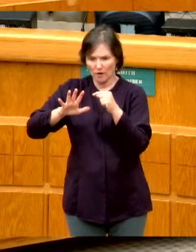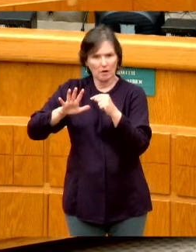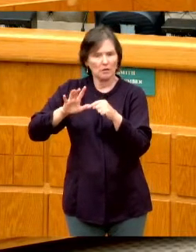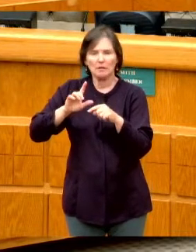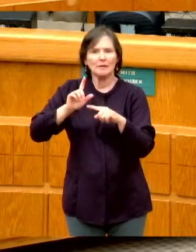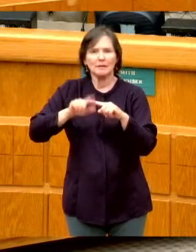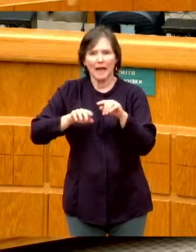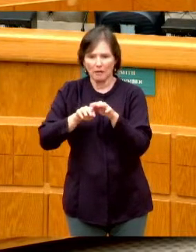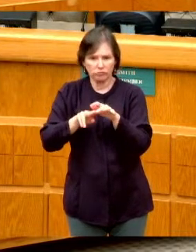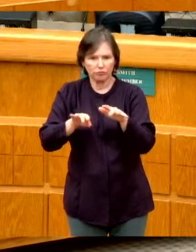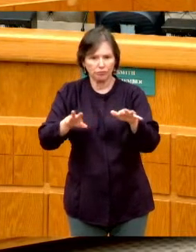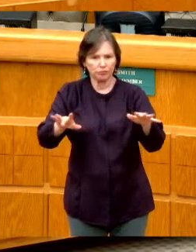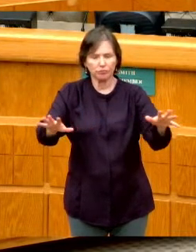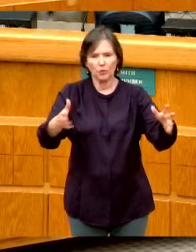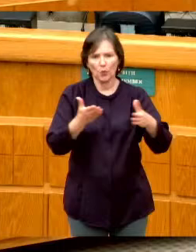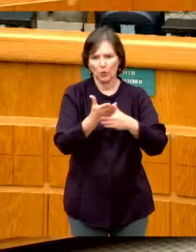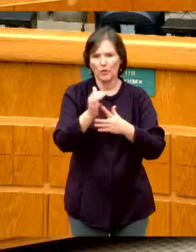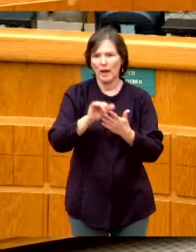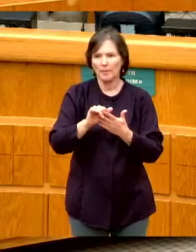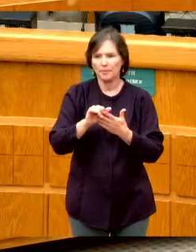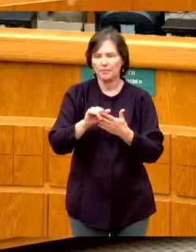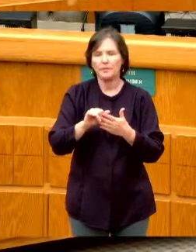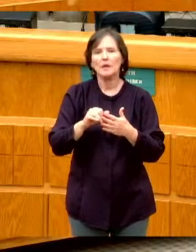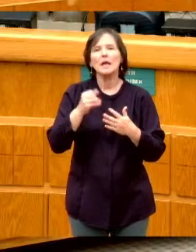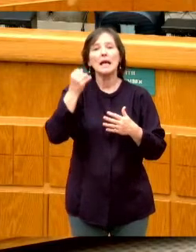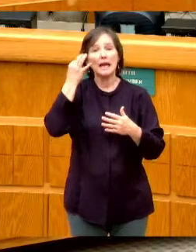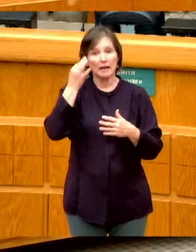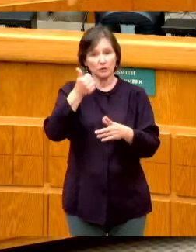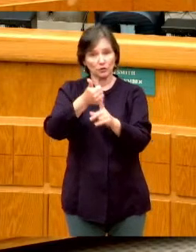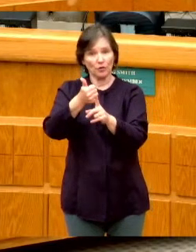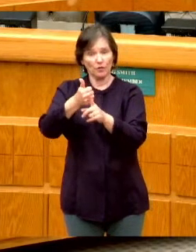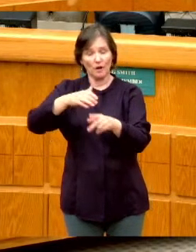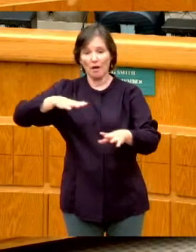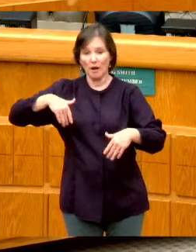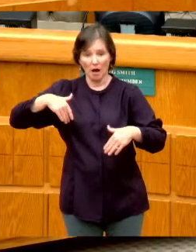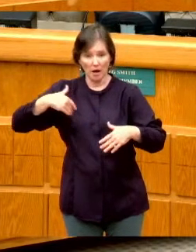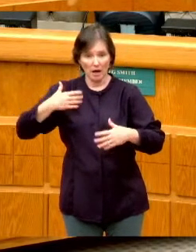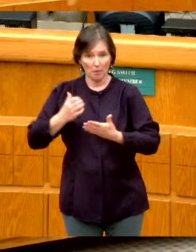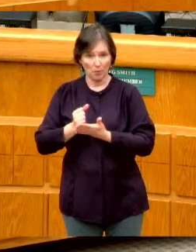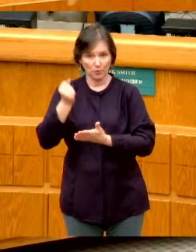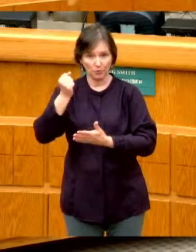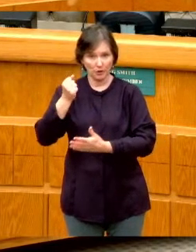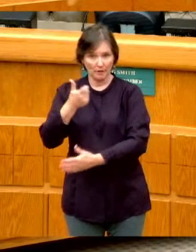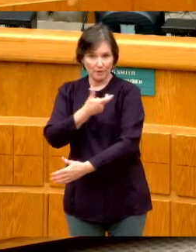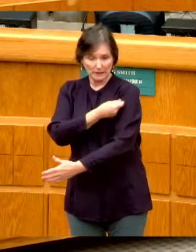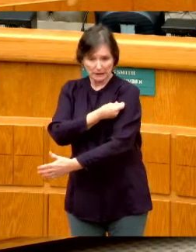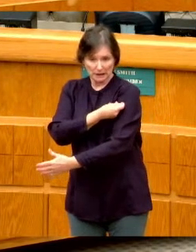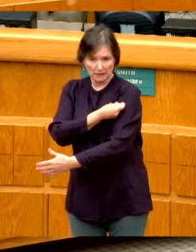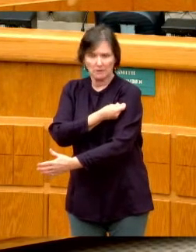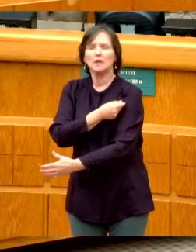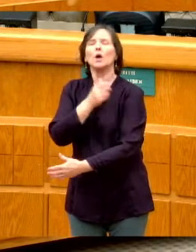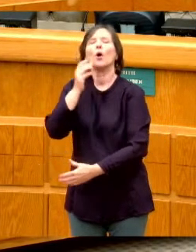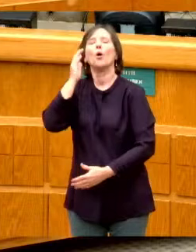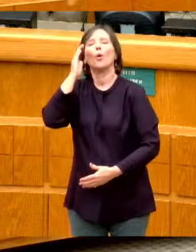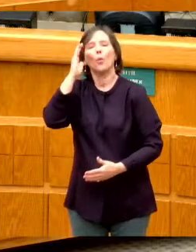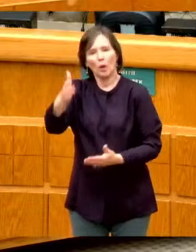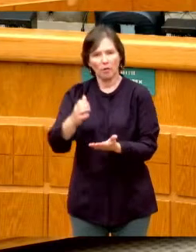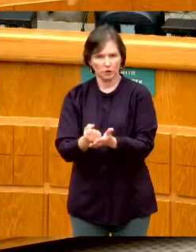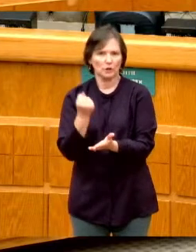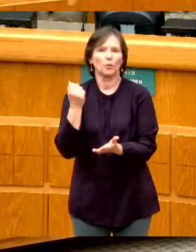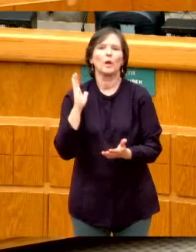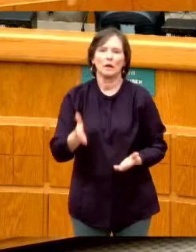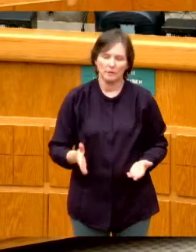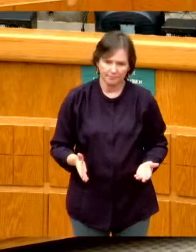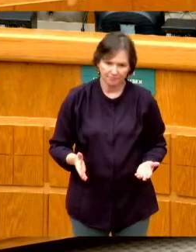vaccinated, you will have your chance. We also must consider the quantity of the vaccine. At this time, as the